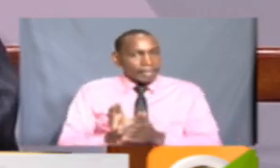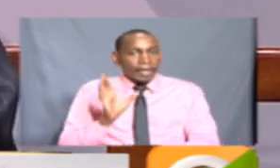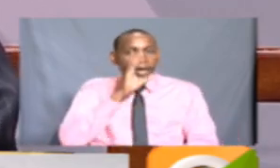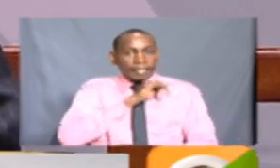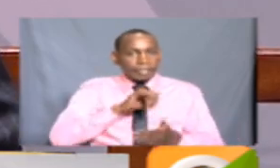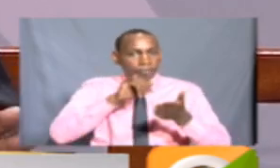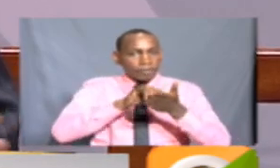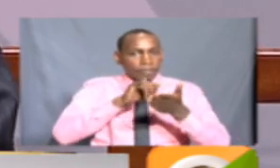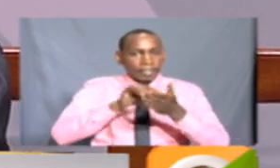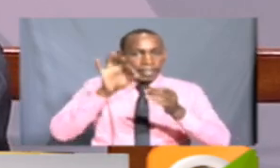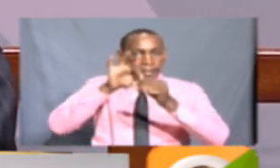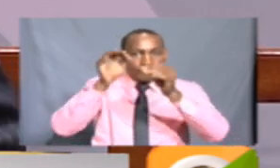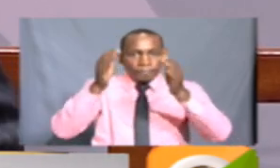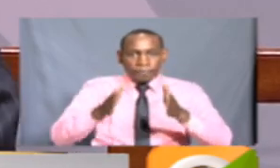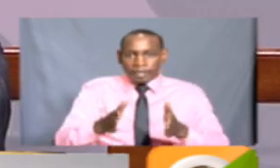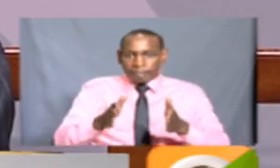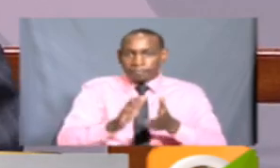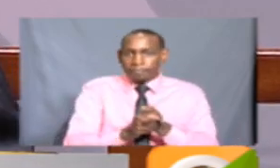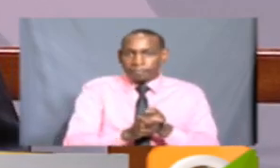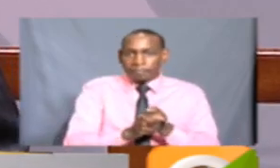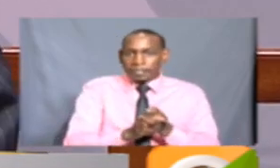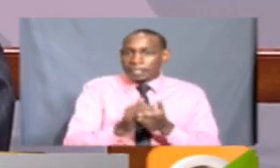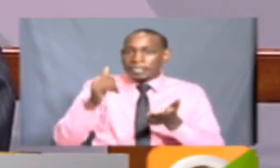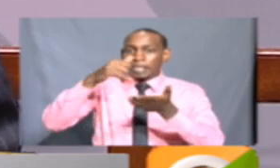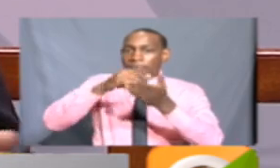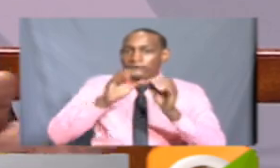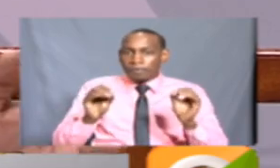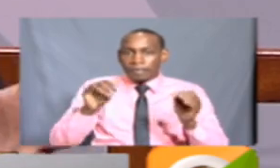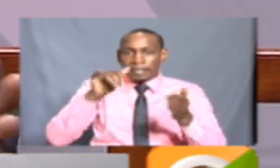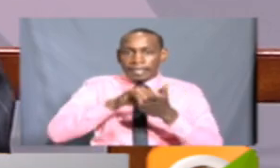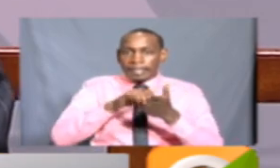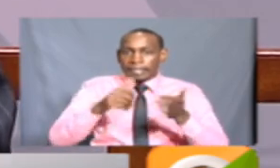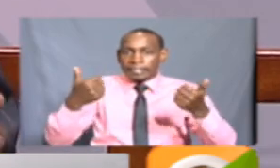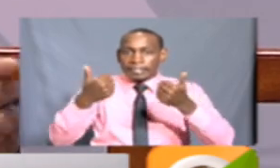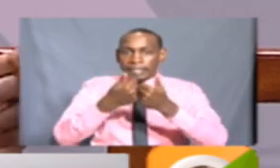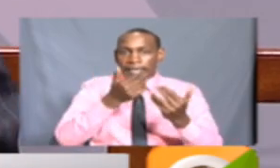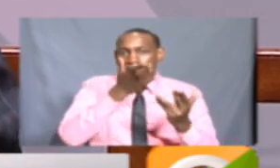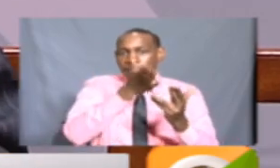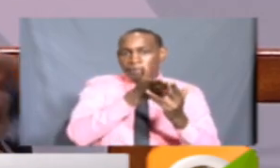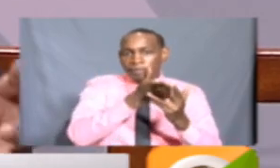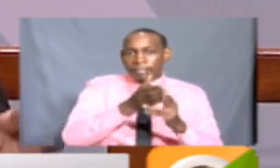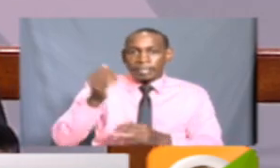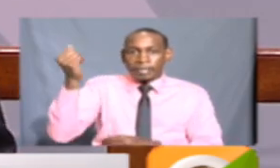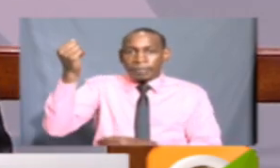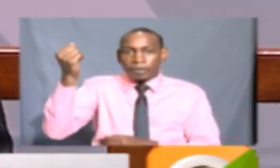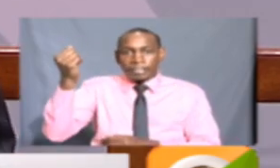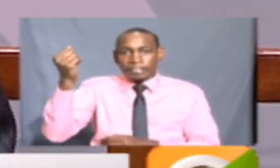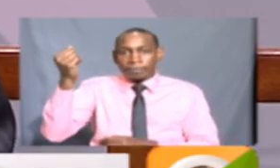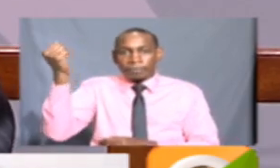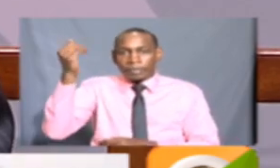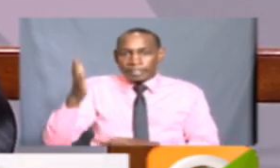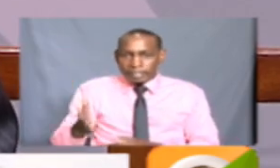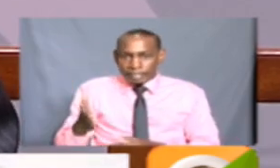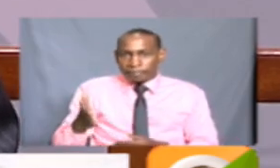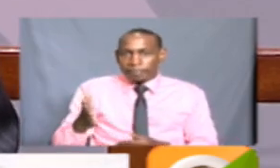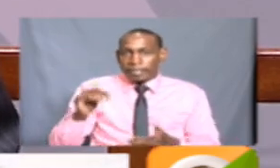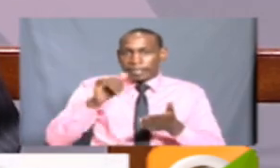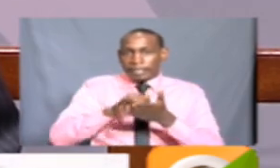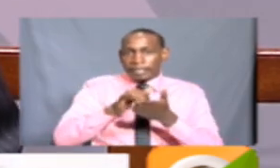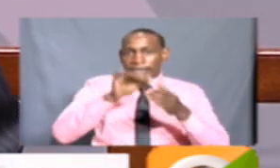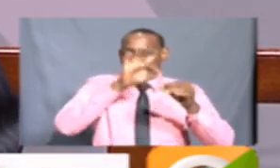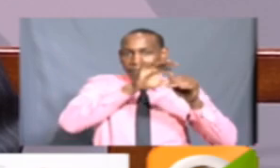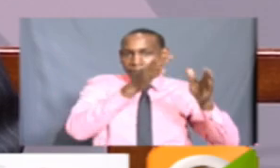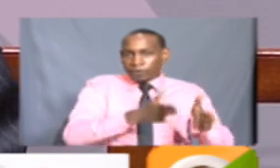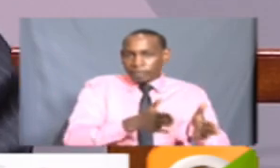the electorate has nothing to do with this, that this is a contest between political heavyweights, and that the electorate